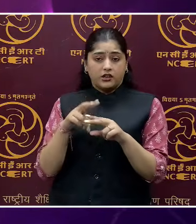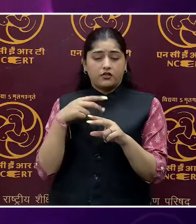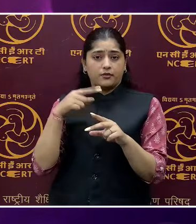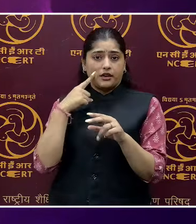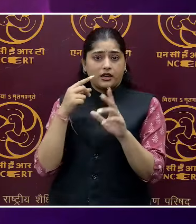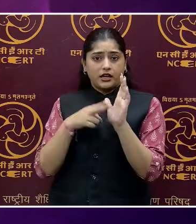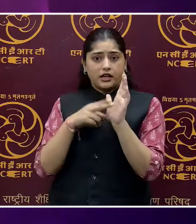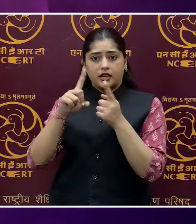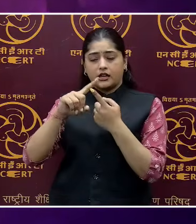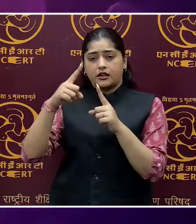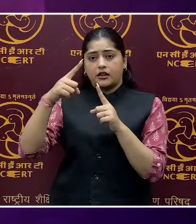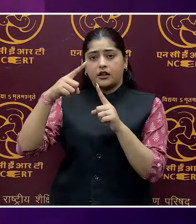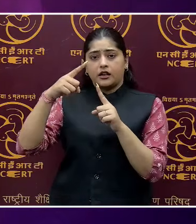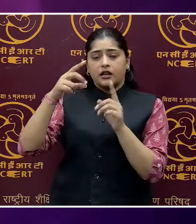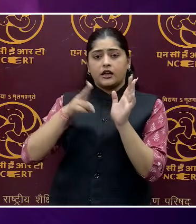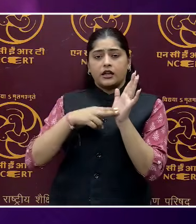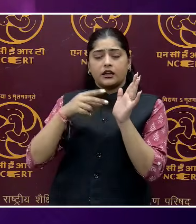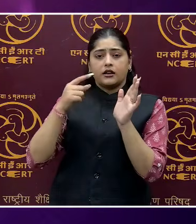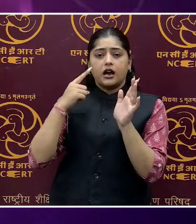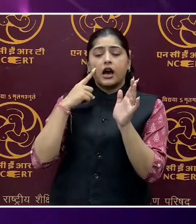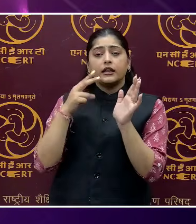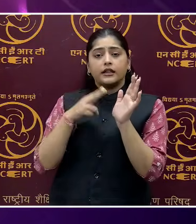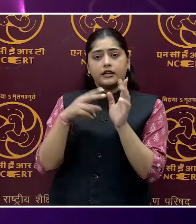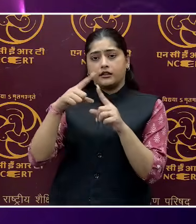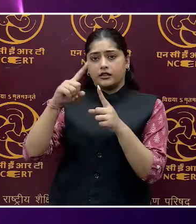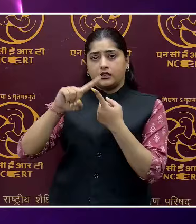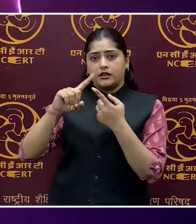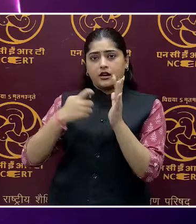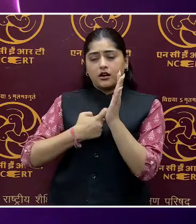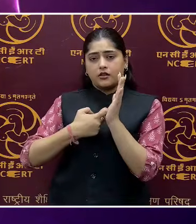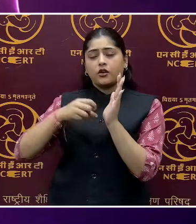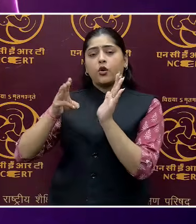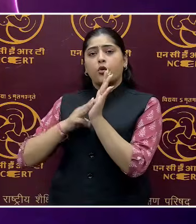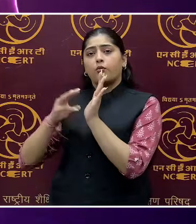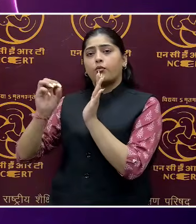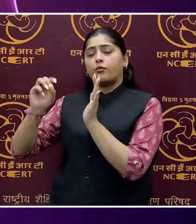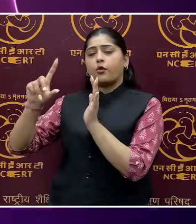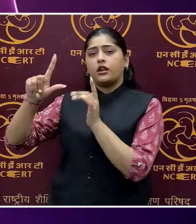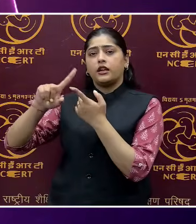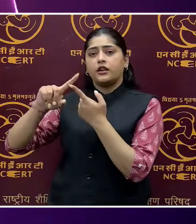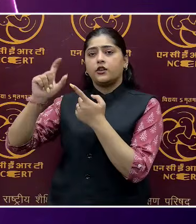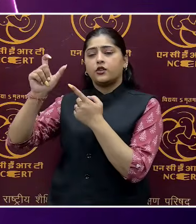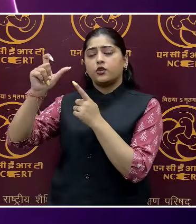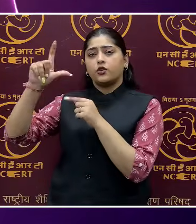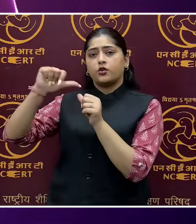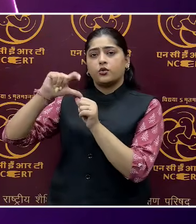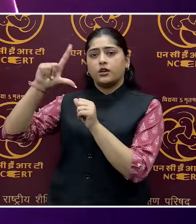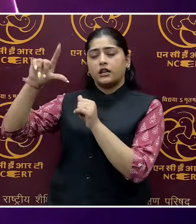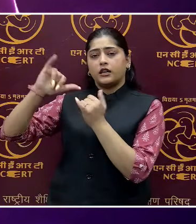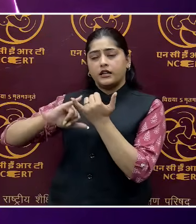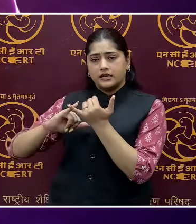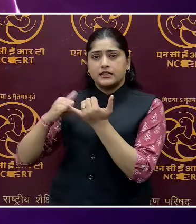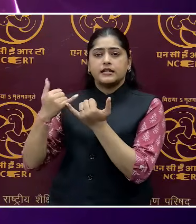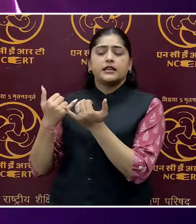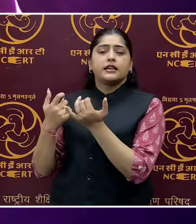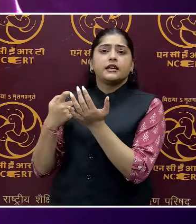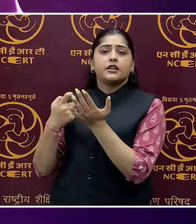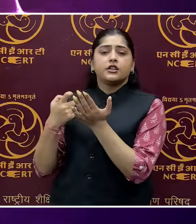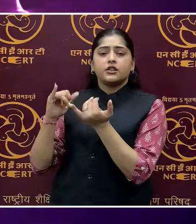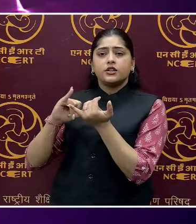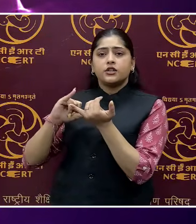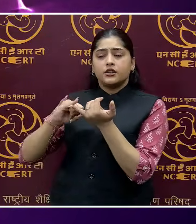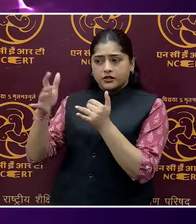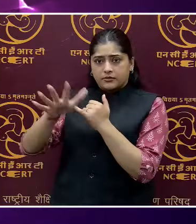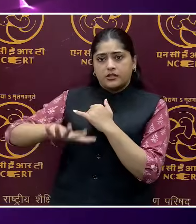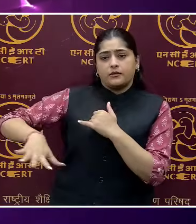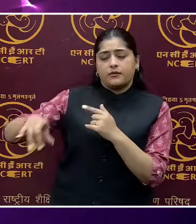space, the particles are close together but have more freedom of movement as compared to solids.